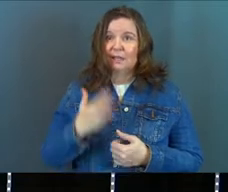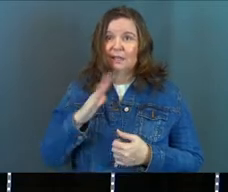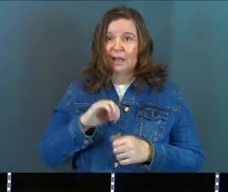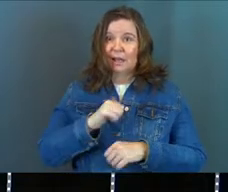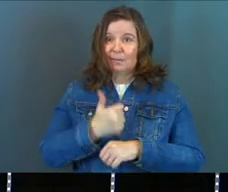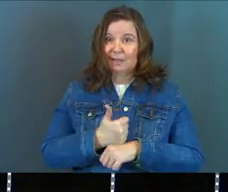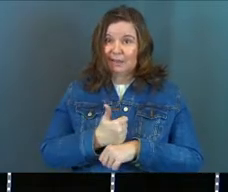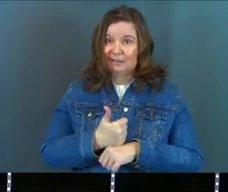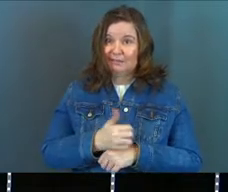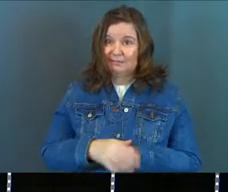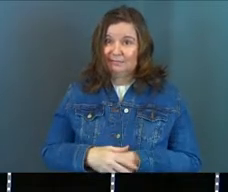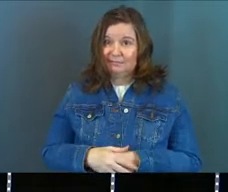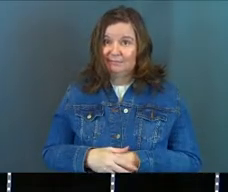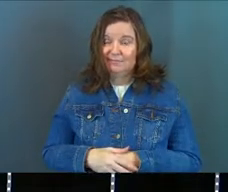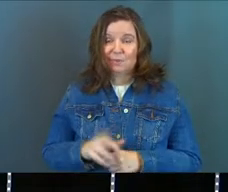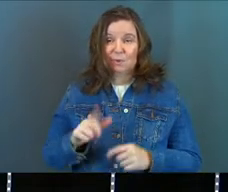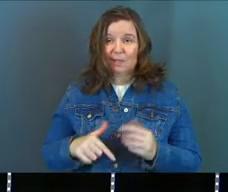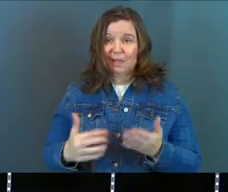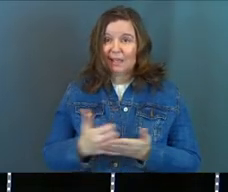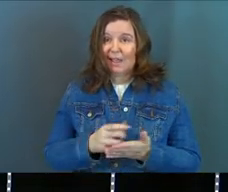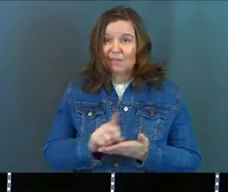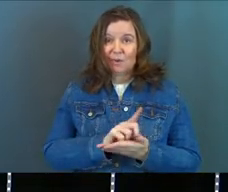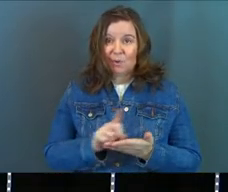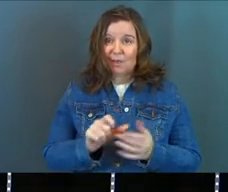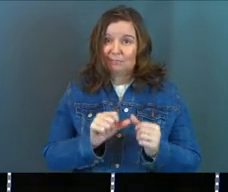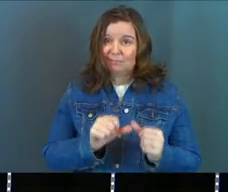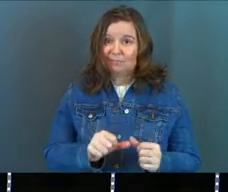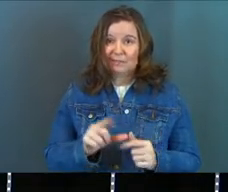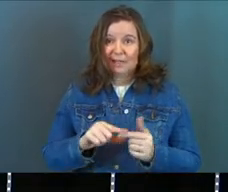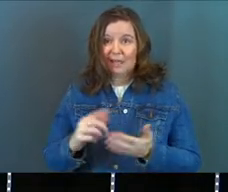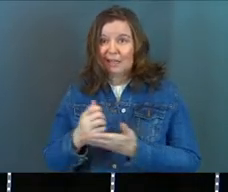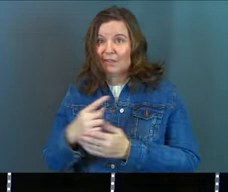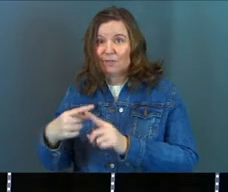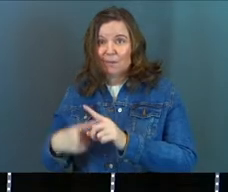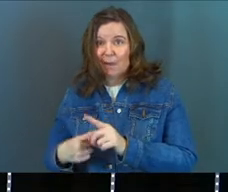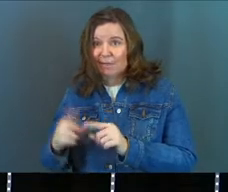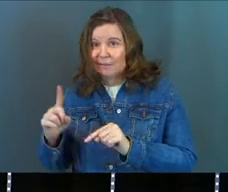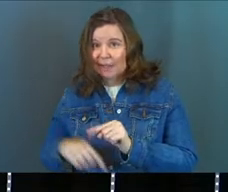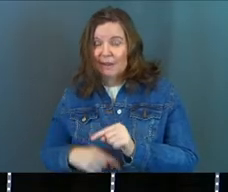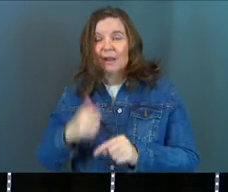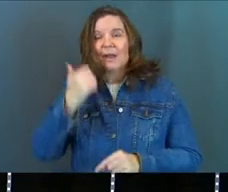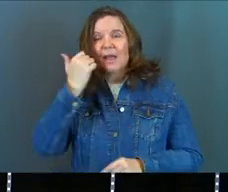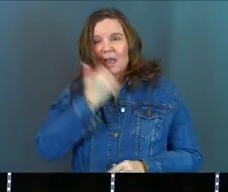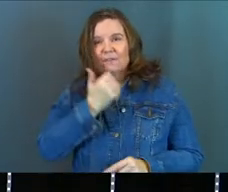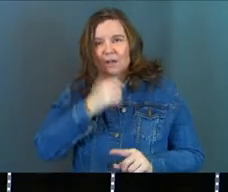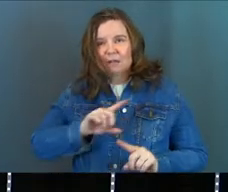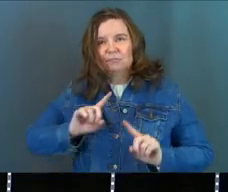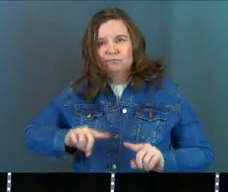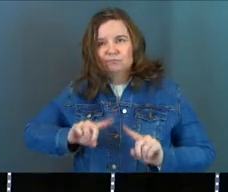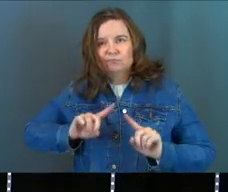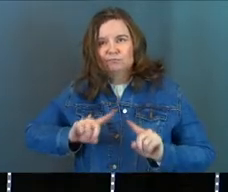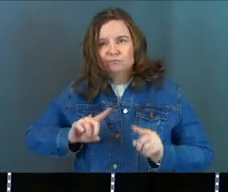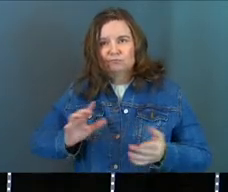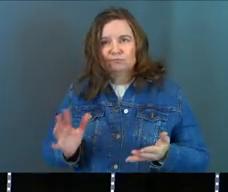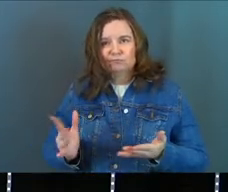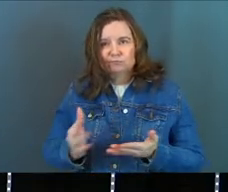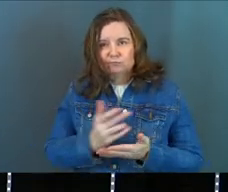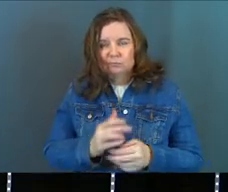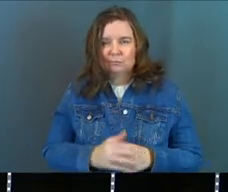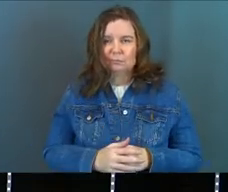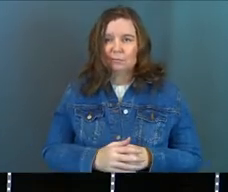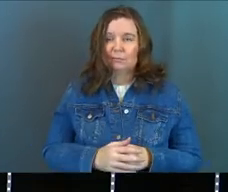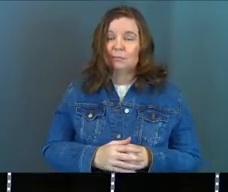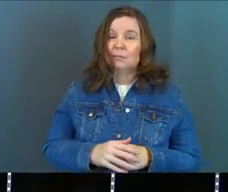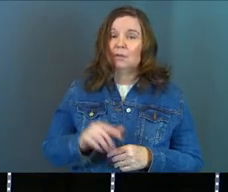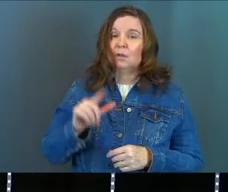God built that in. You can't gather for a week. You can't gather for a month. Every day. Verse 21.